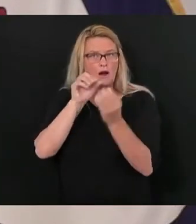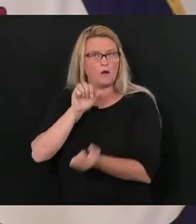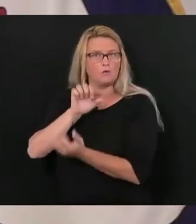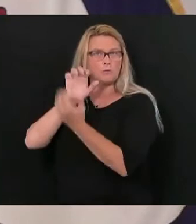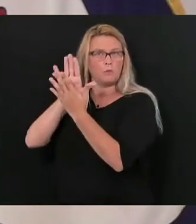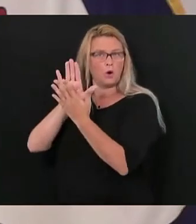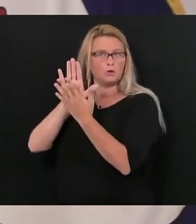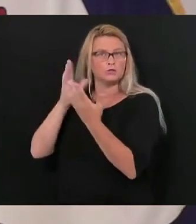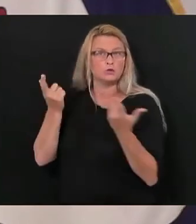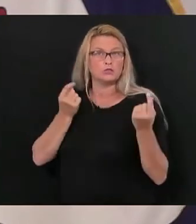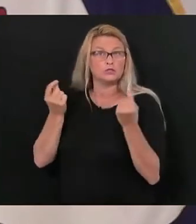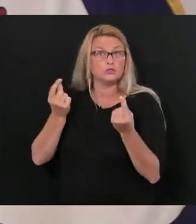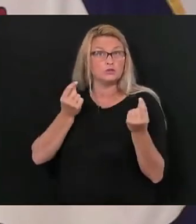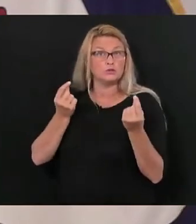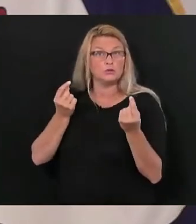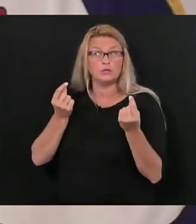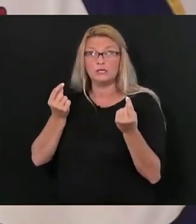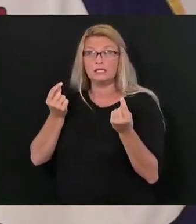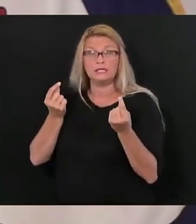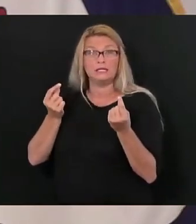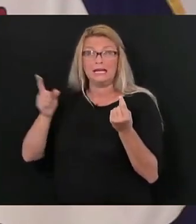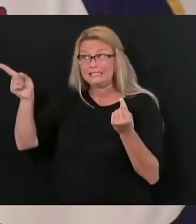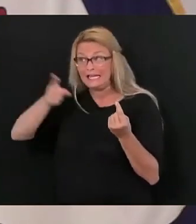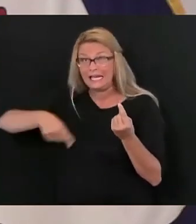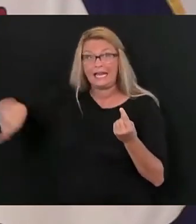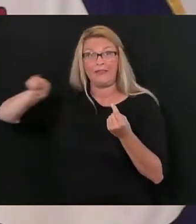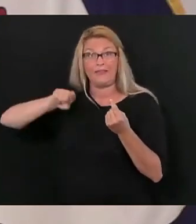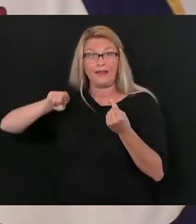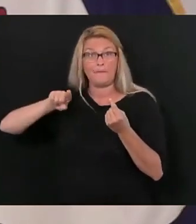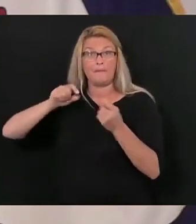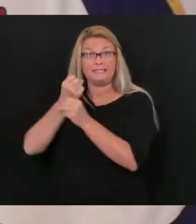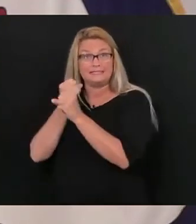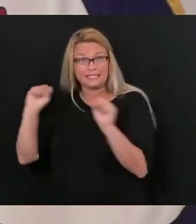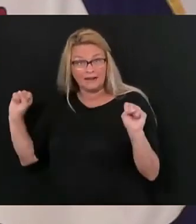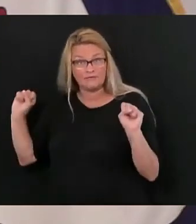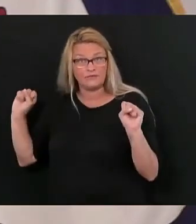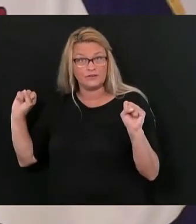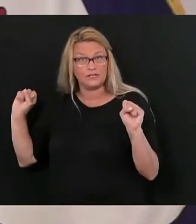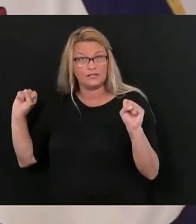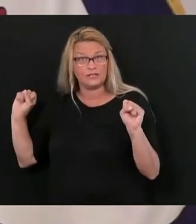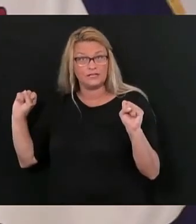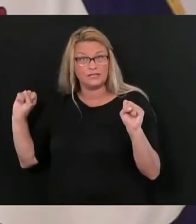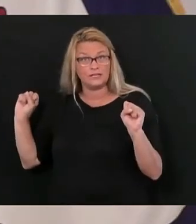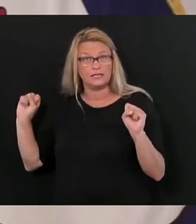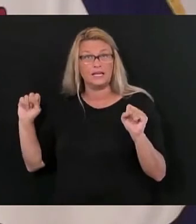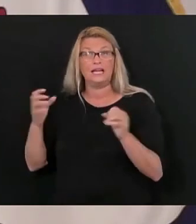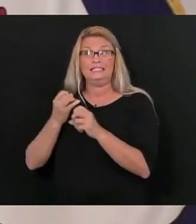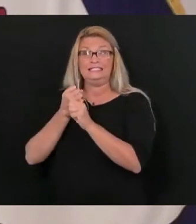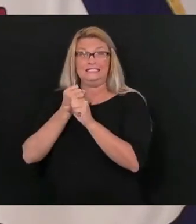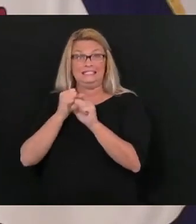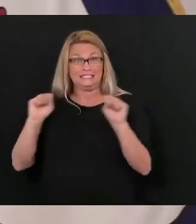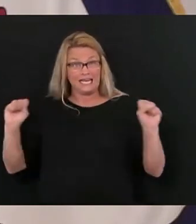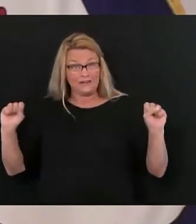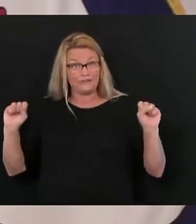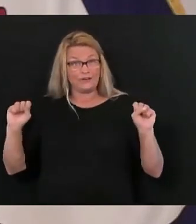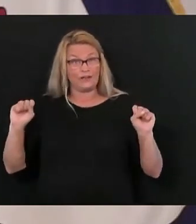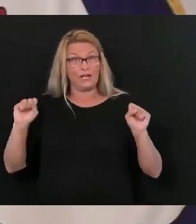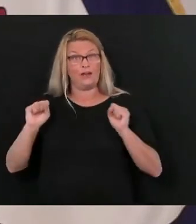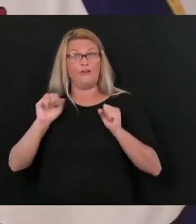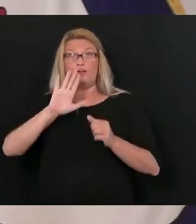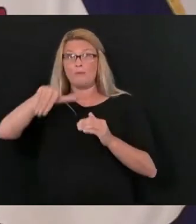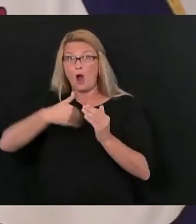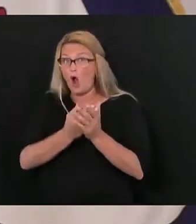to do to be able to get Fayette County safer from the standpoint of all the residents of Fayette